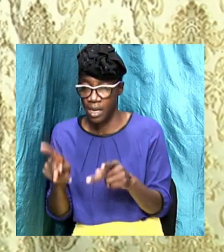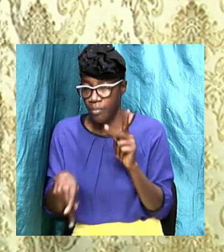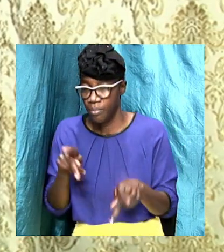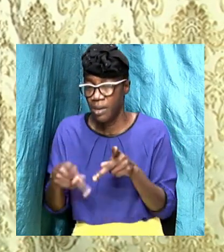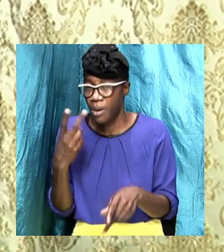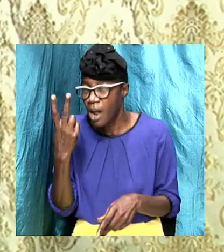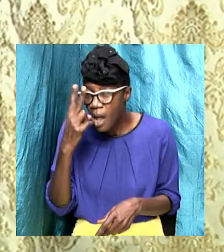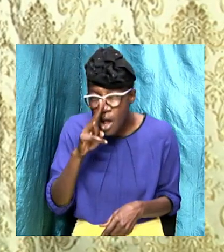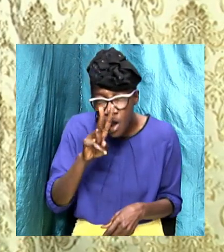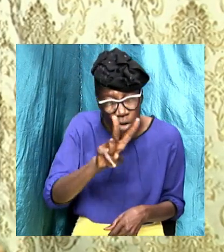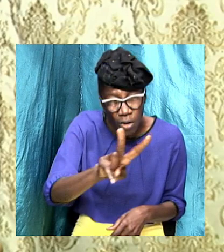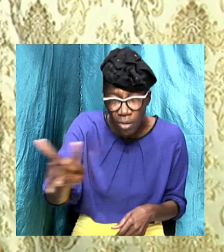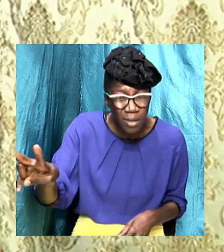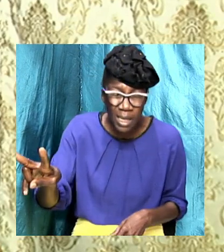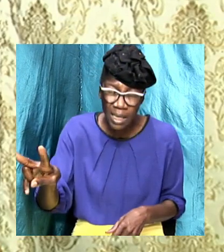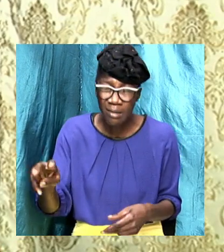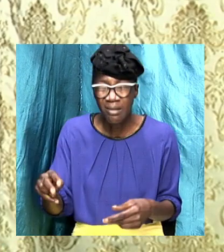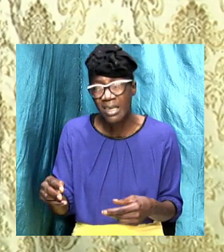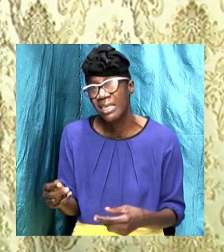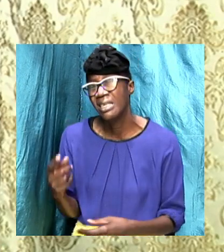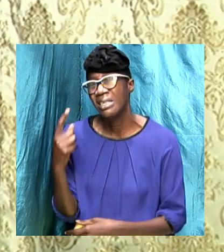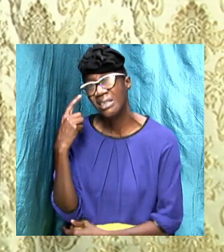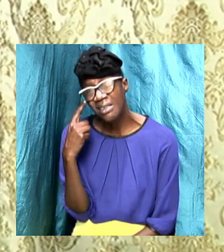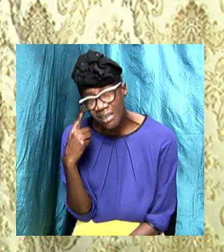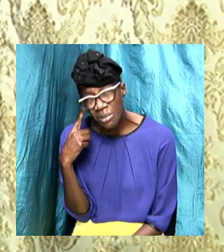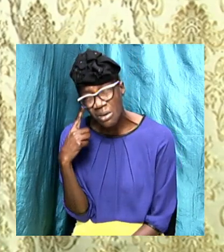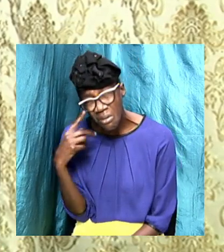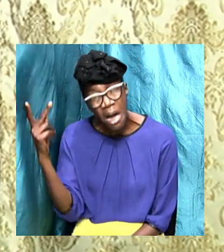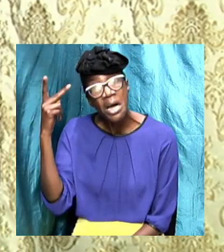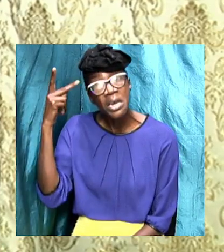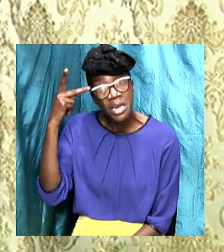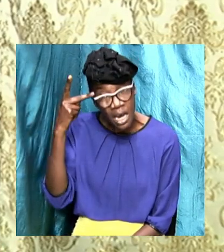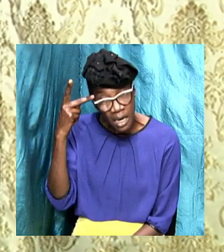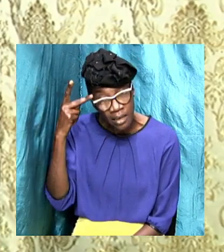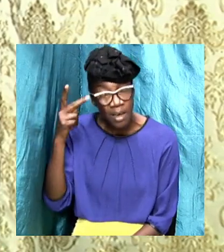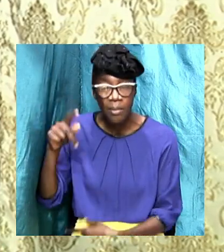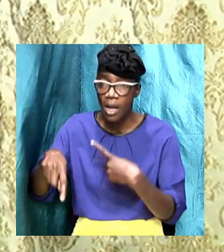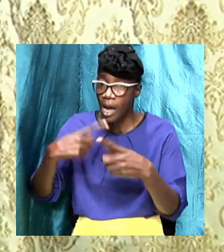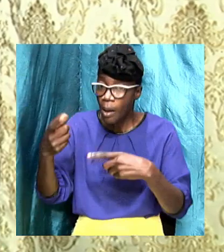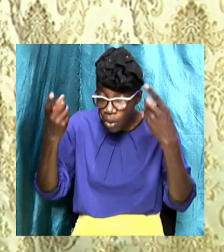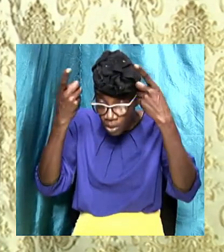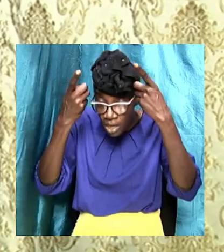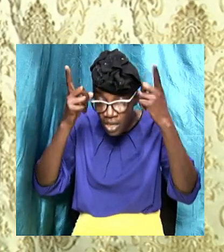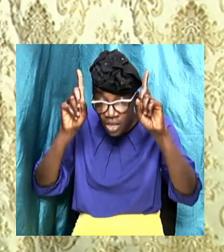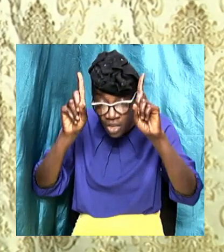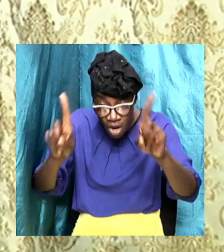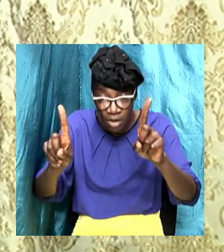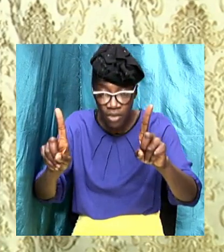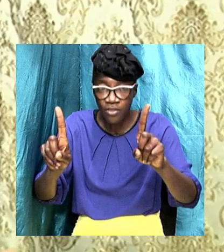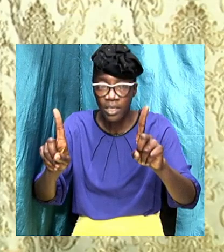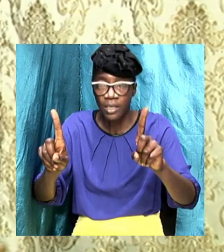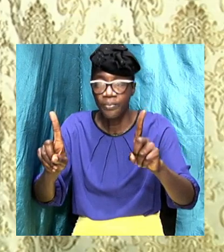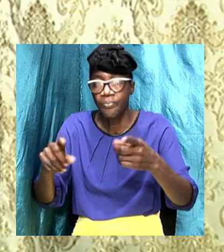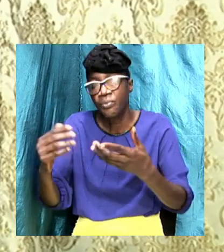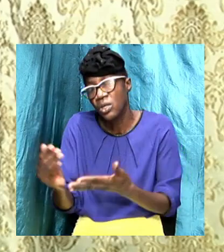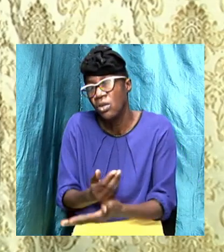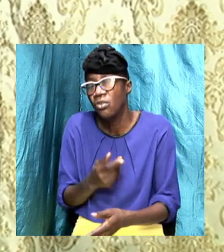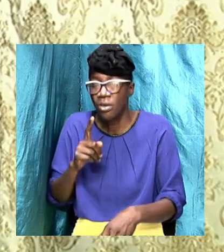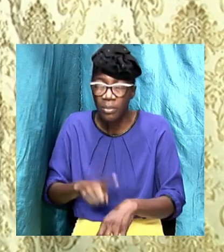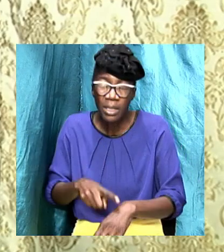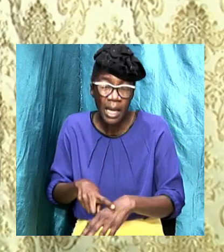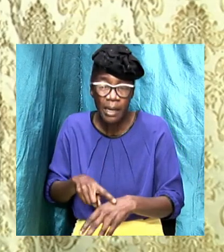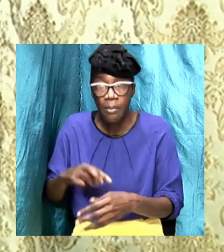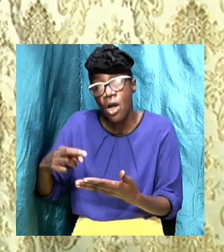we are somehow knowledgeable about the doctrine. Amen. And, you know, sometimes a little